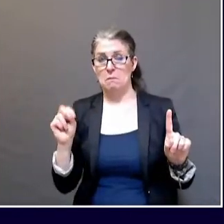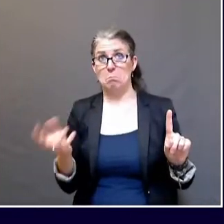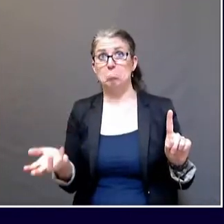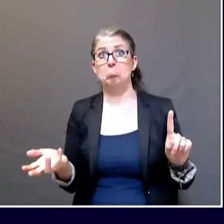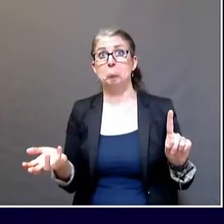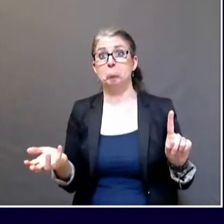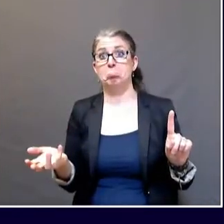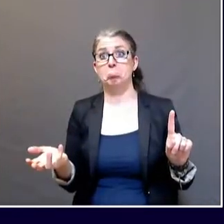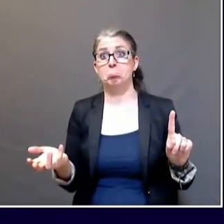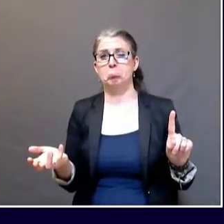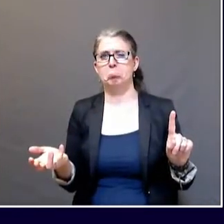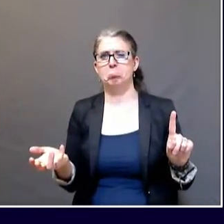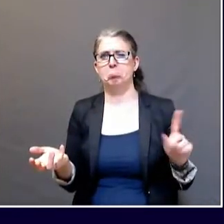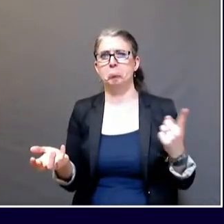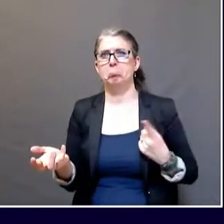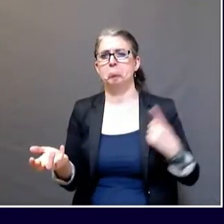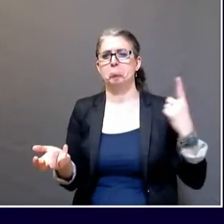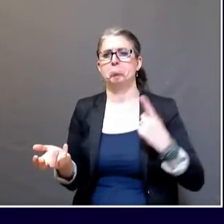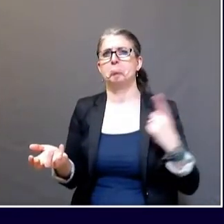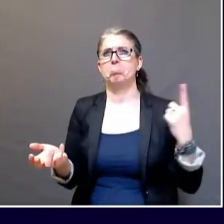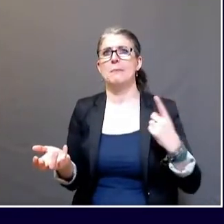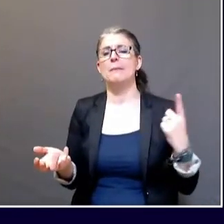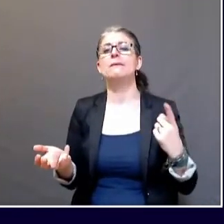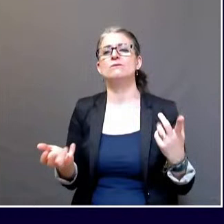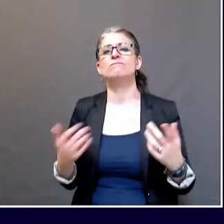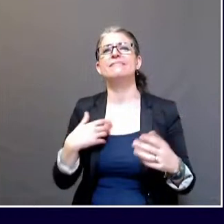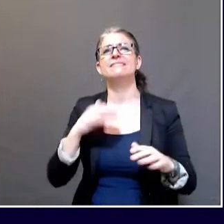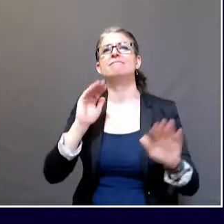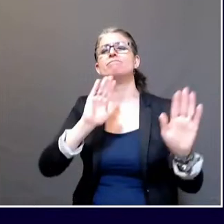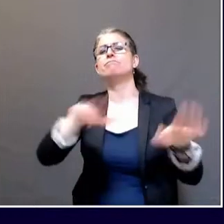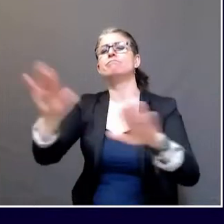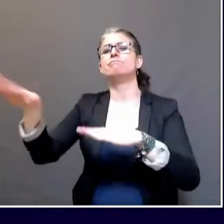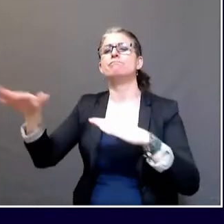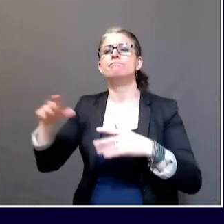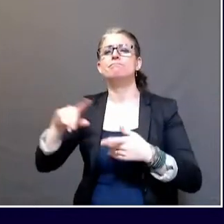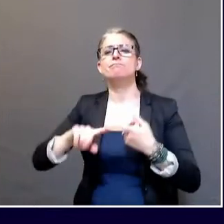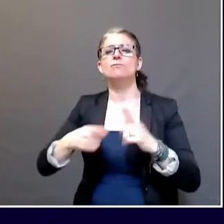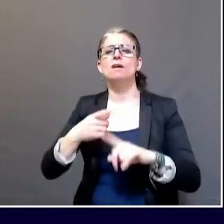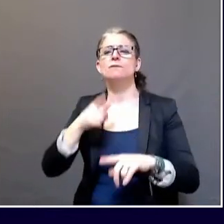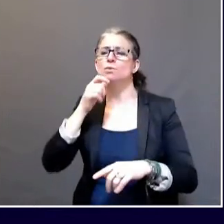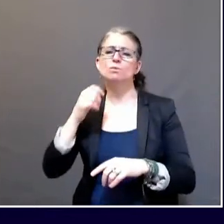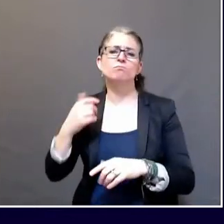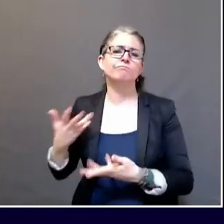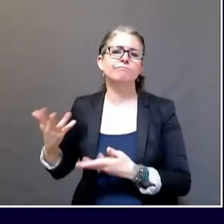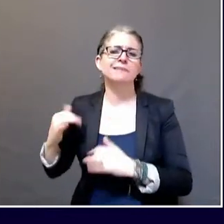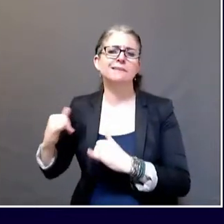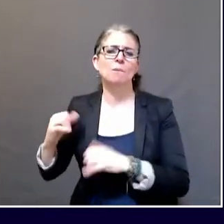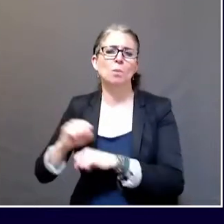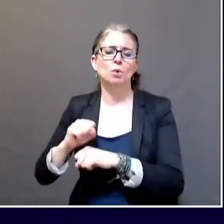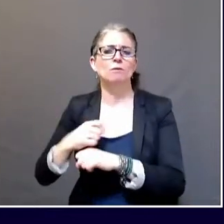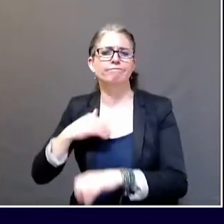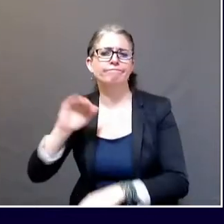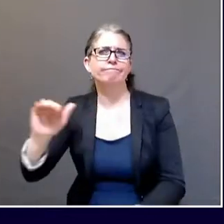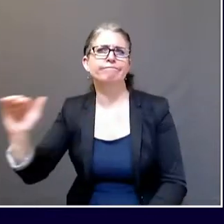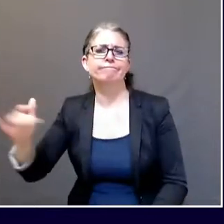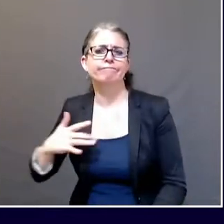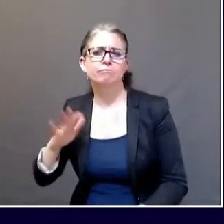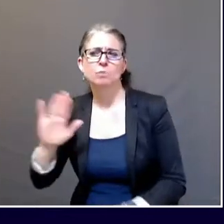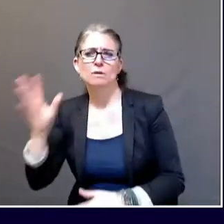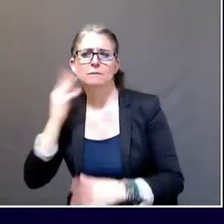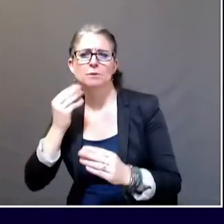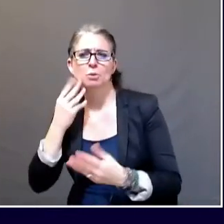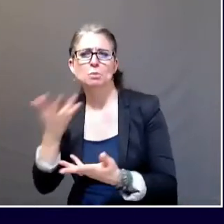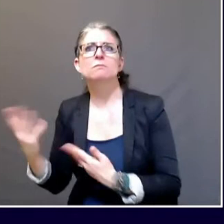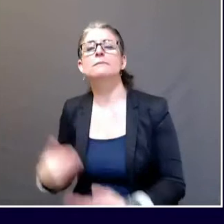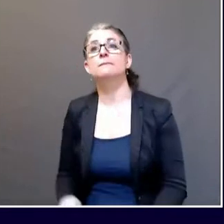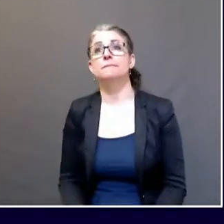country, and I haven't heard back from all of them yet. Okay, thanks. And I wanted to check on the status of second doses. On